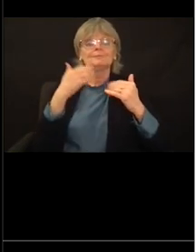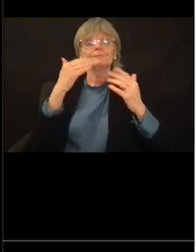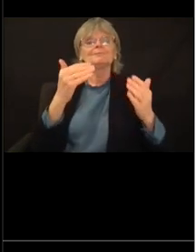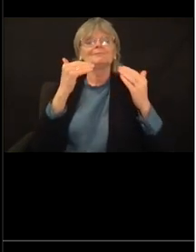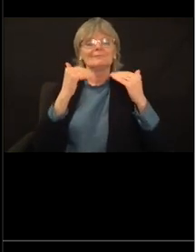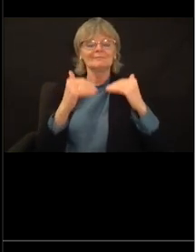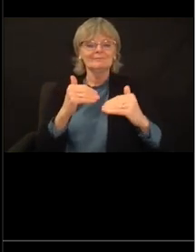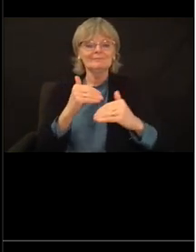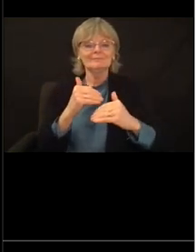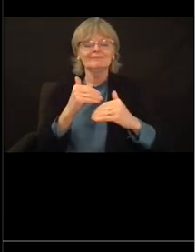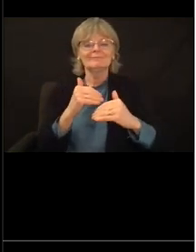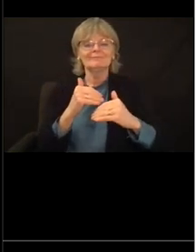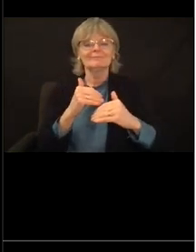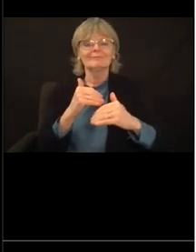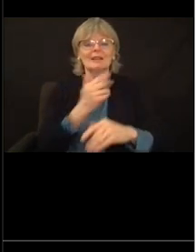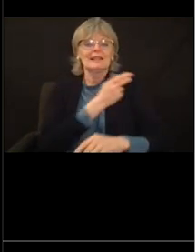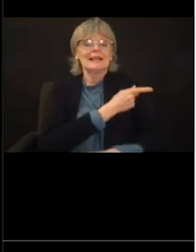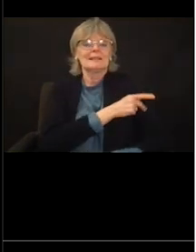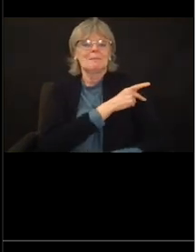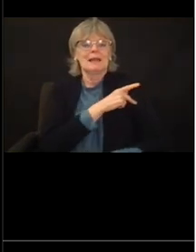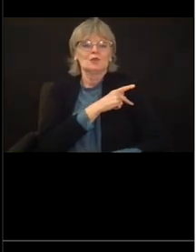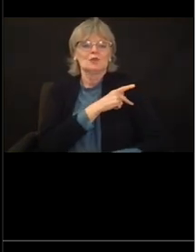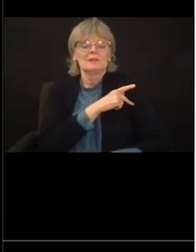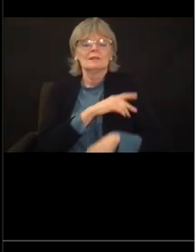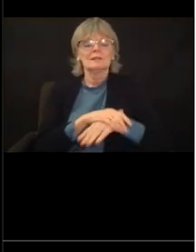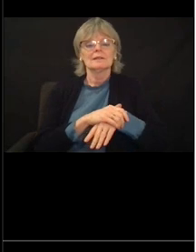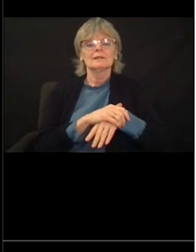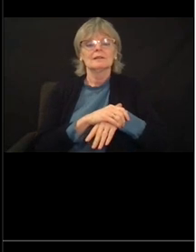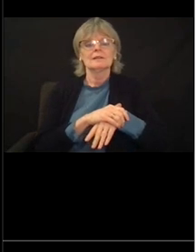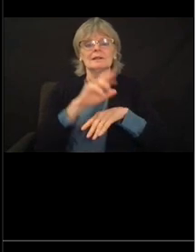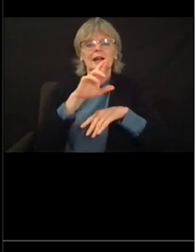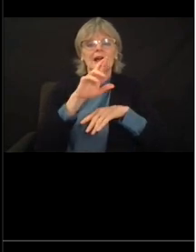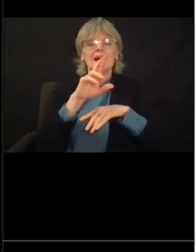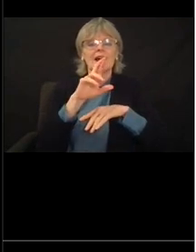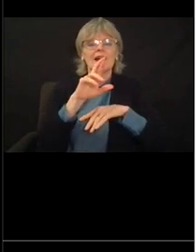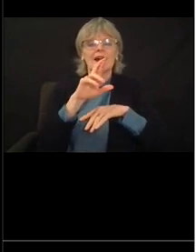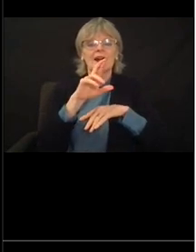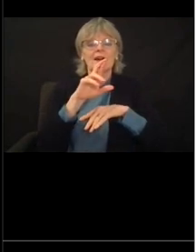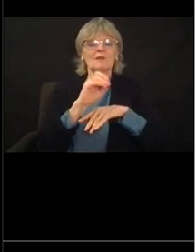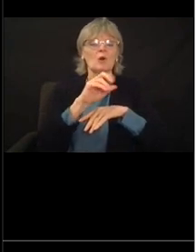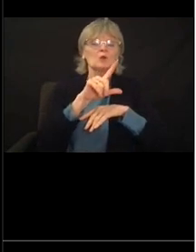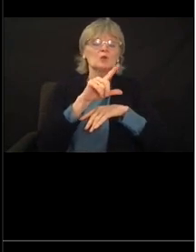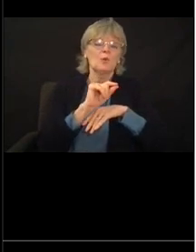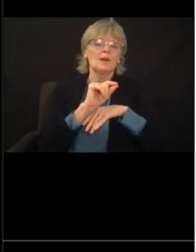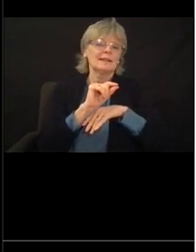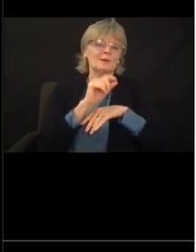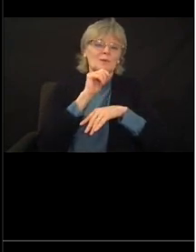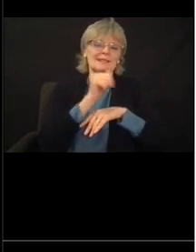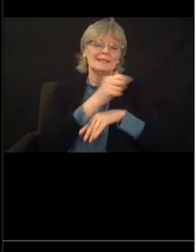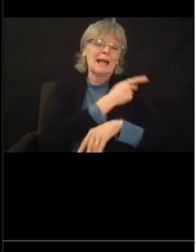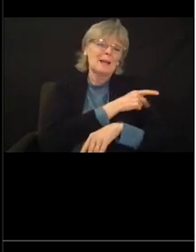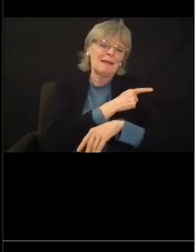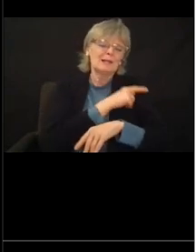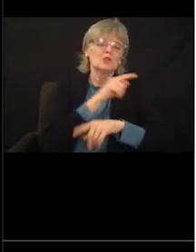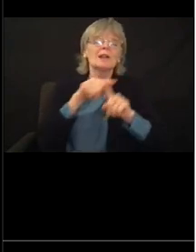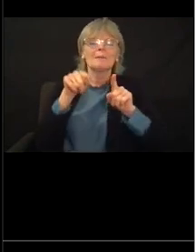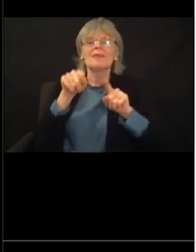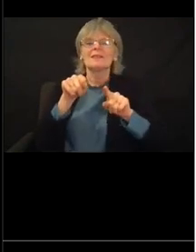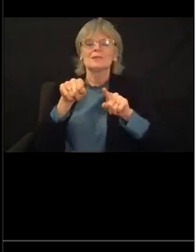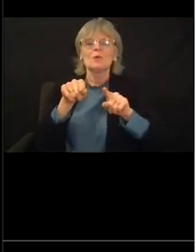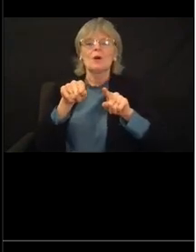patient. And although RA20 wasn't a patient, this seal was. Her name